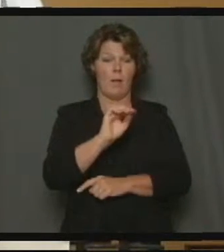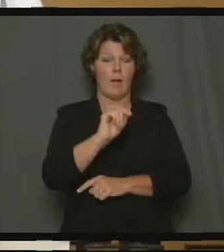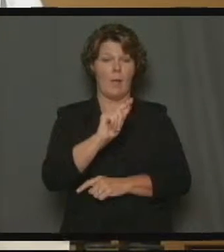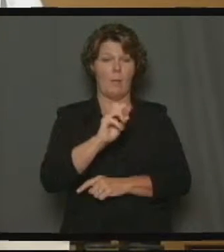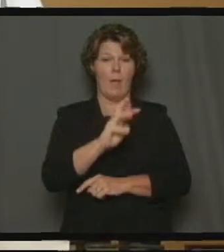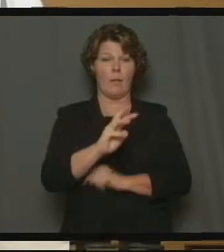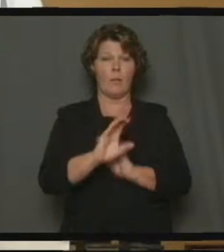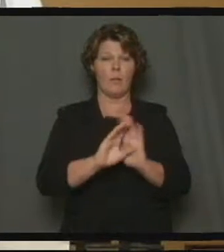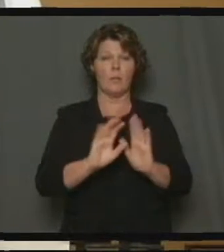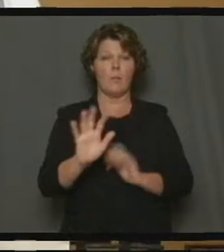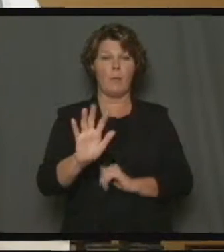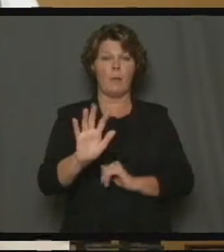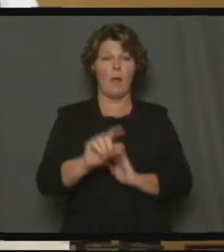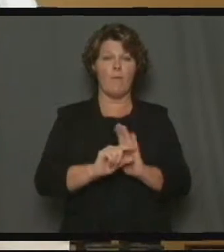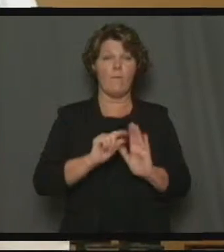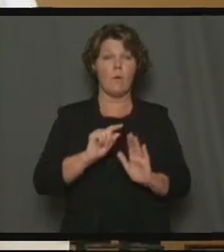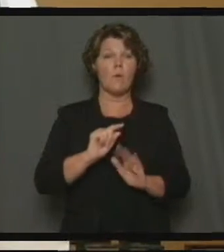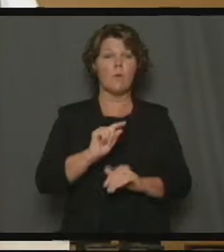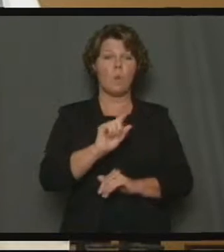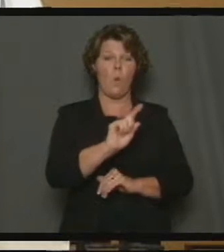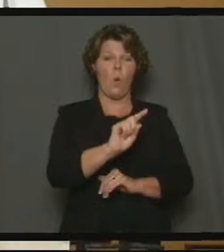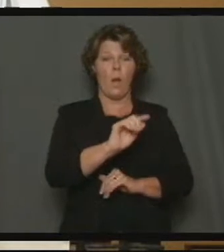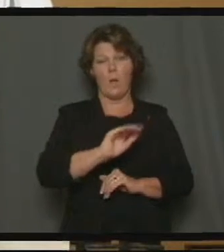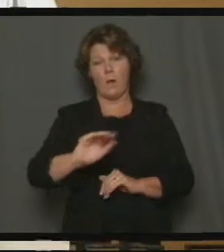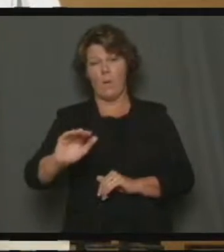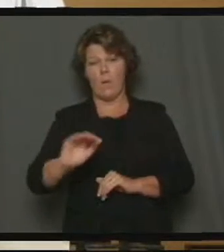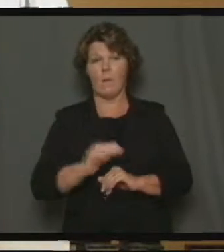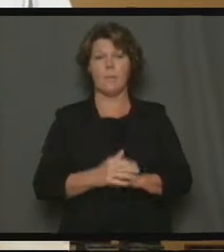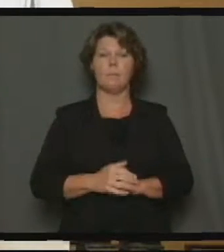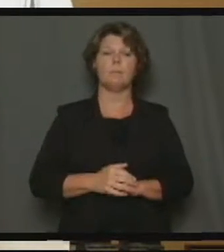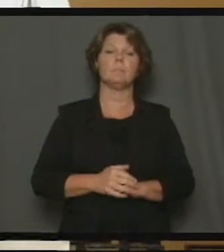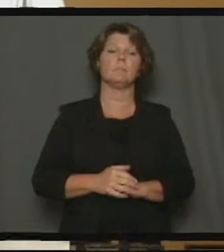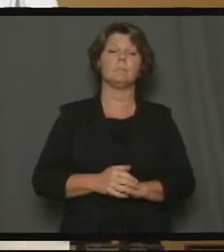chapter 5, beginning at verse 1.